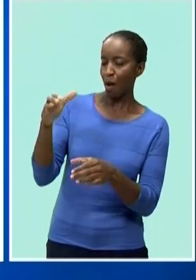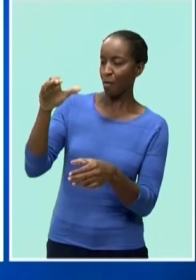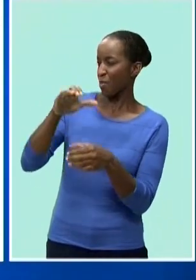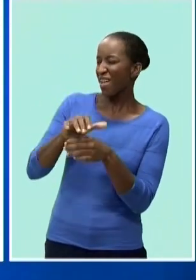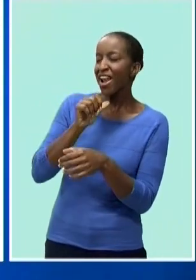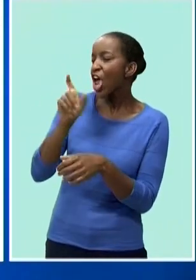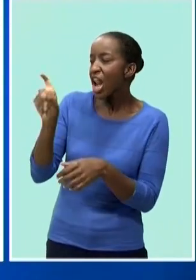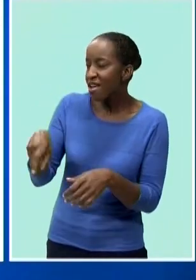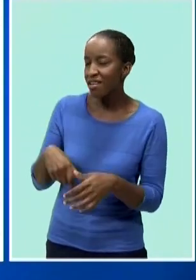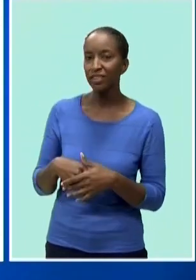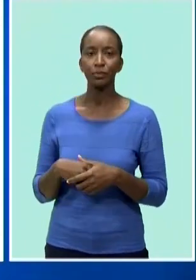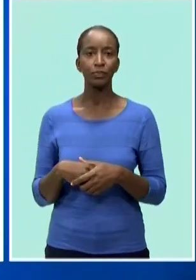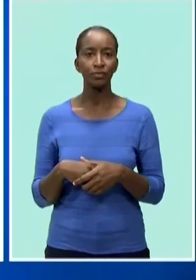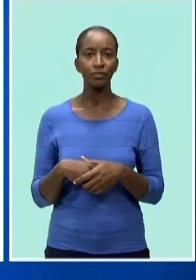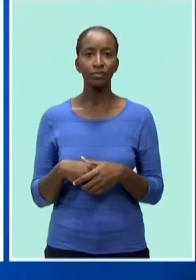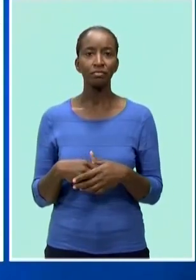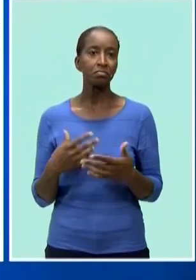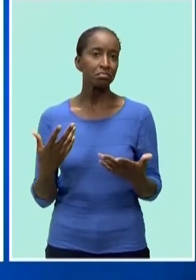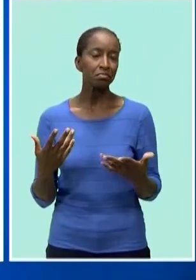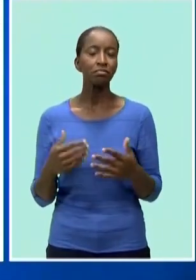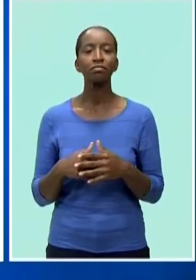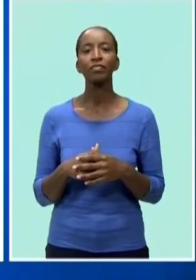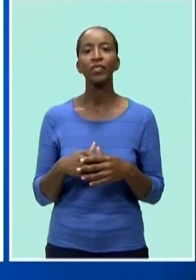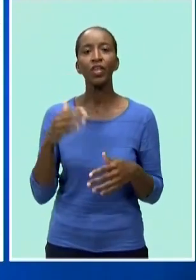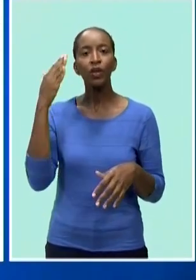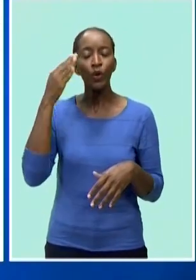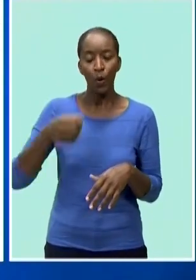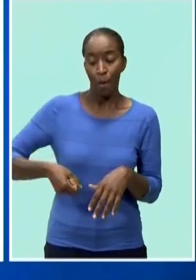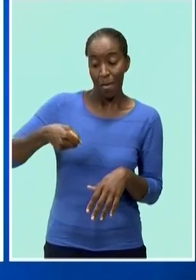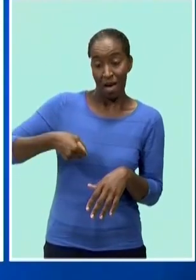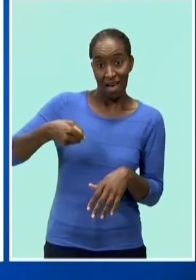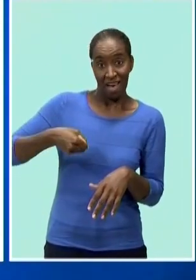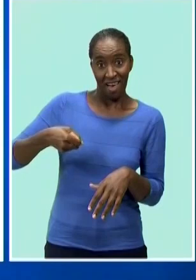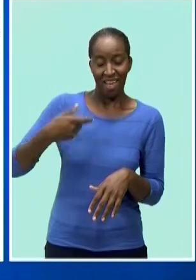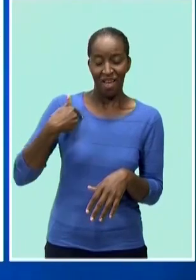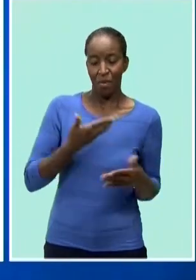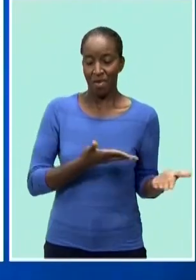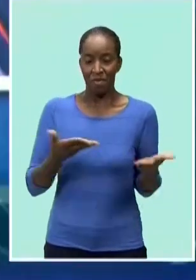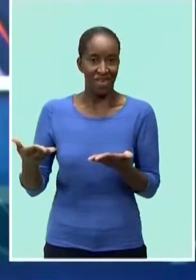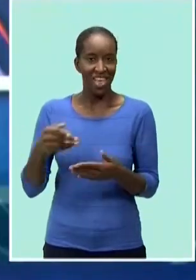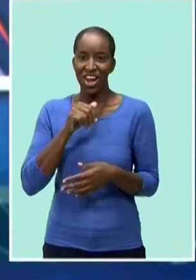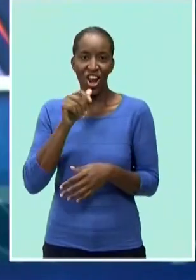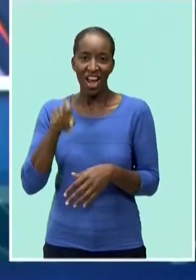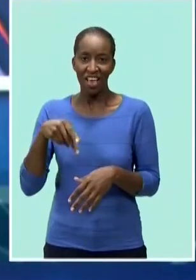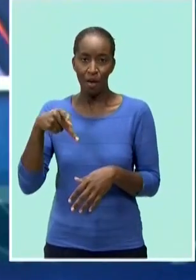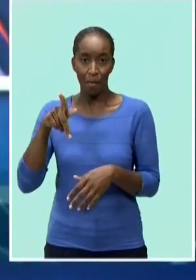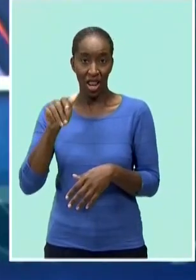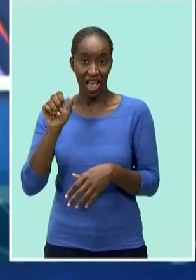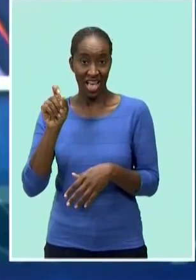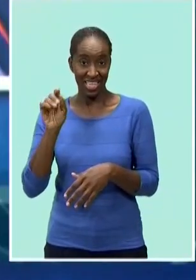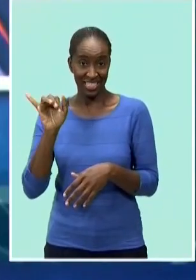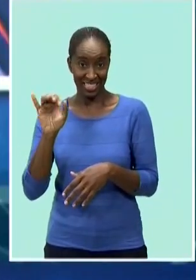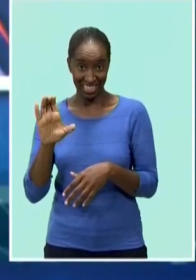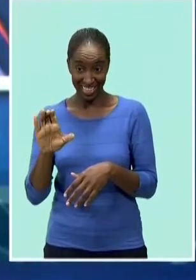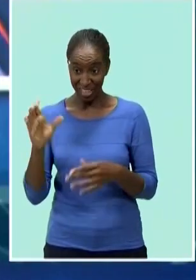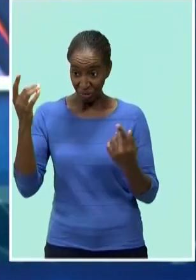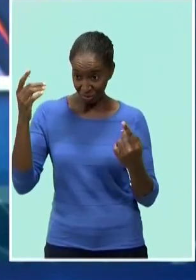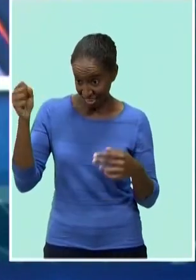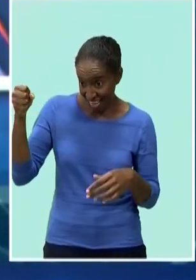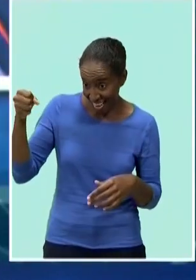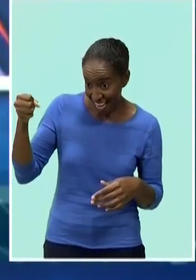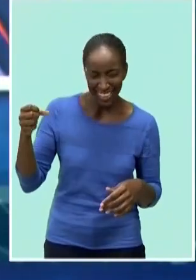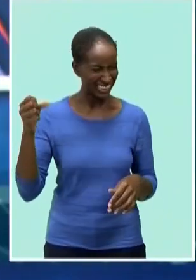You're taking your bags, you're refusing some stuff, we're making it happen? All right. Well, last evening, our Shane Jones